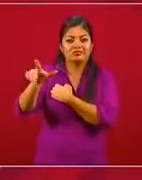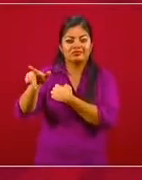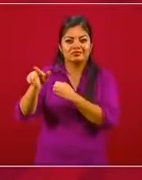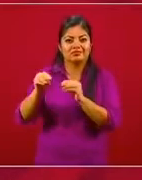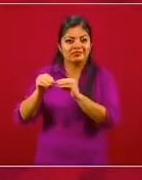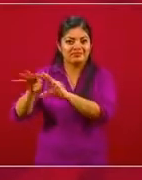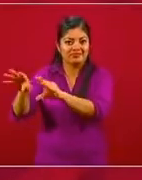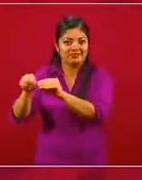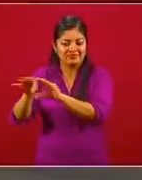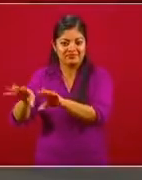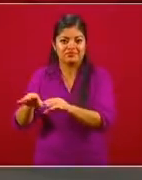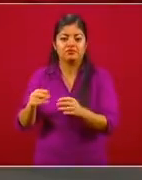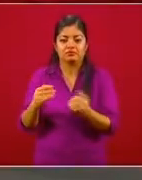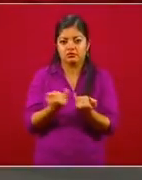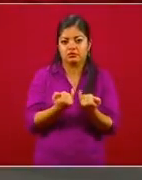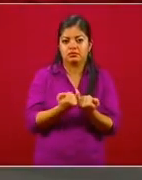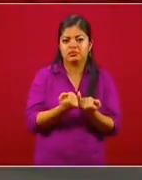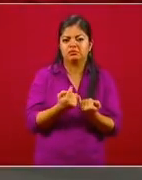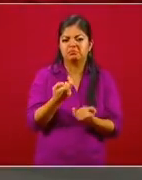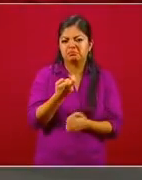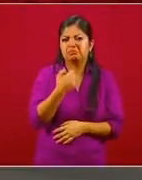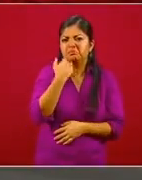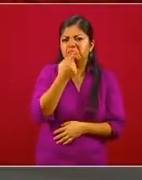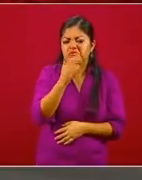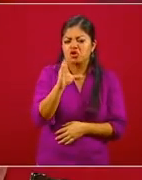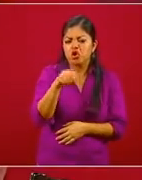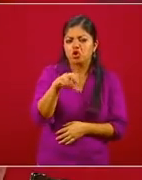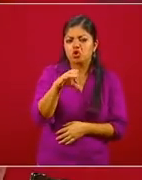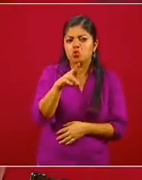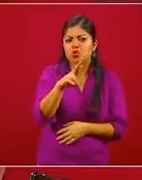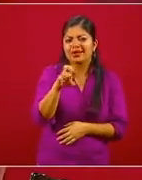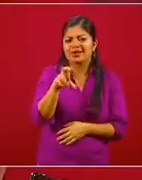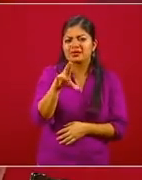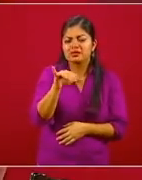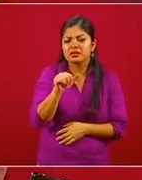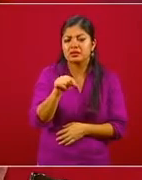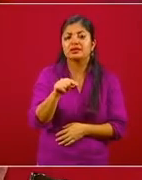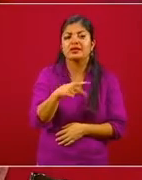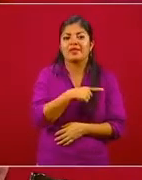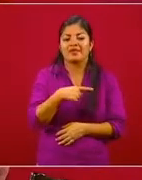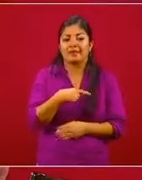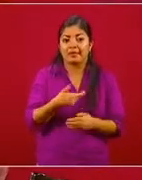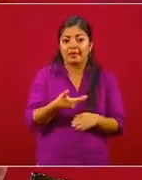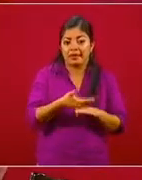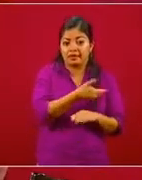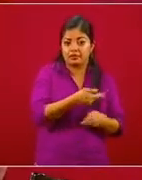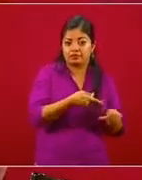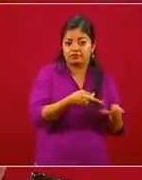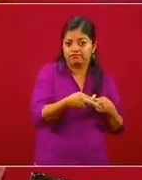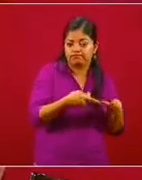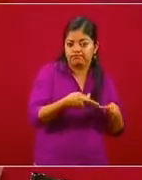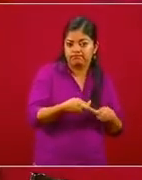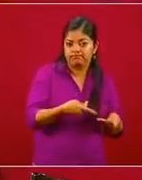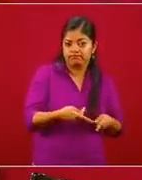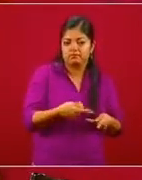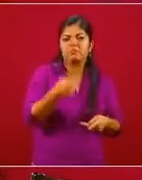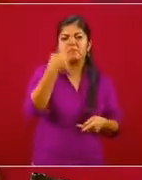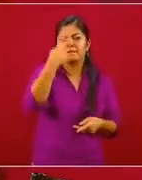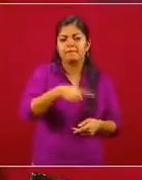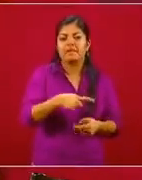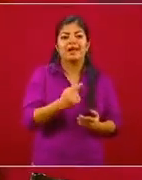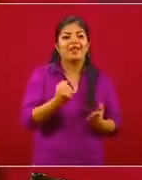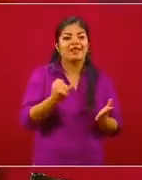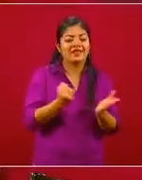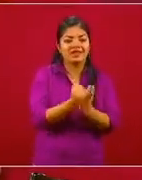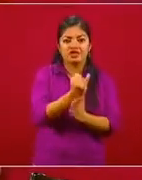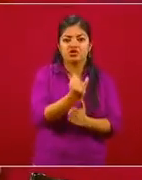So there is something we call concurrence that happens in other dimensions of the public life of the country, which